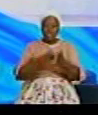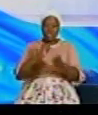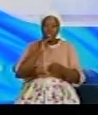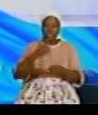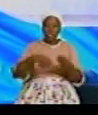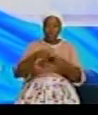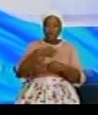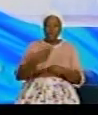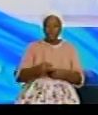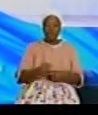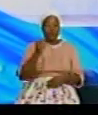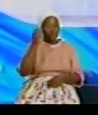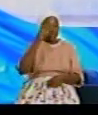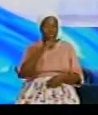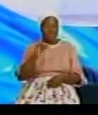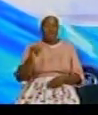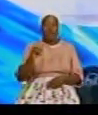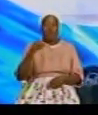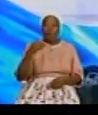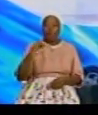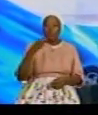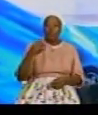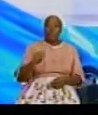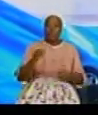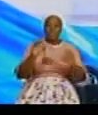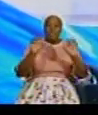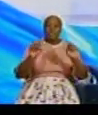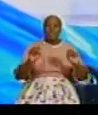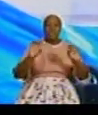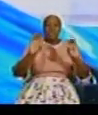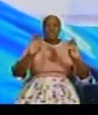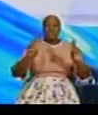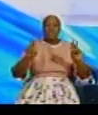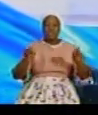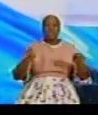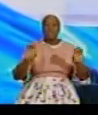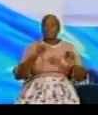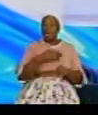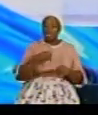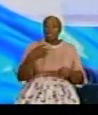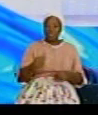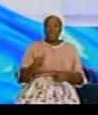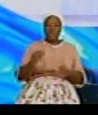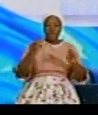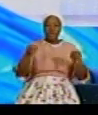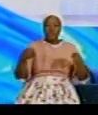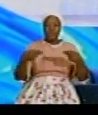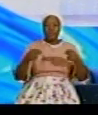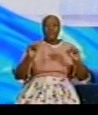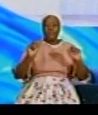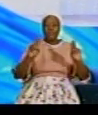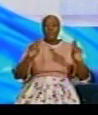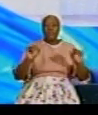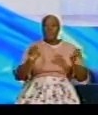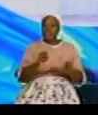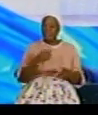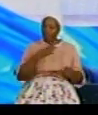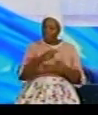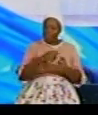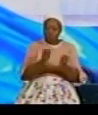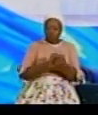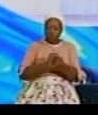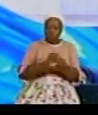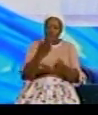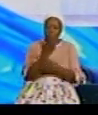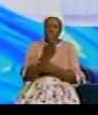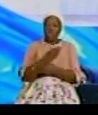the conception of the scribes and the Pharisees. When you wash your hands on the recommendation